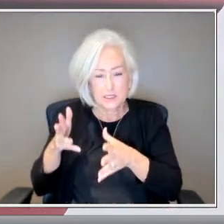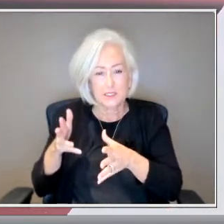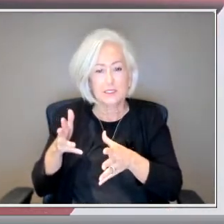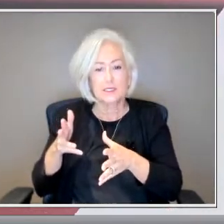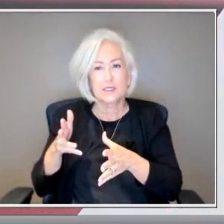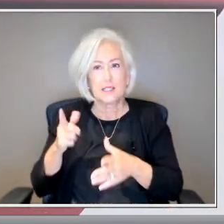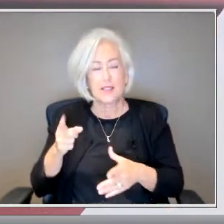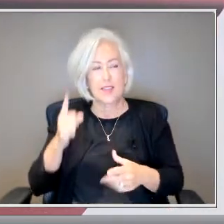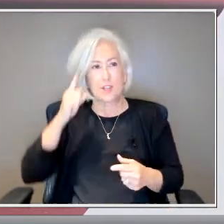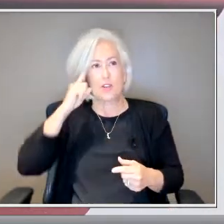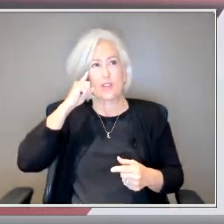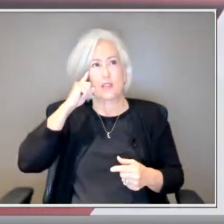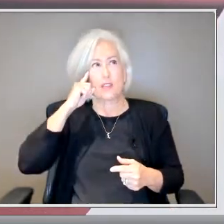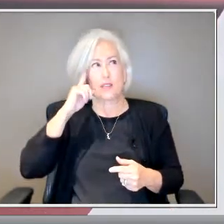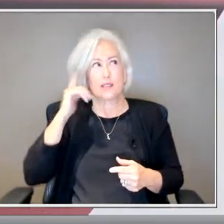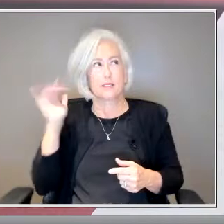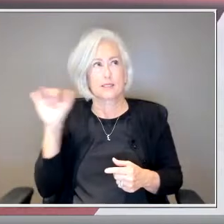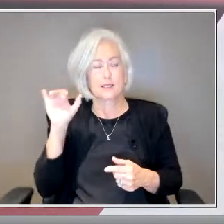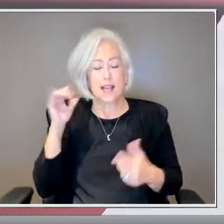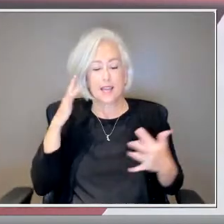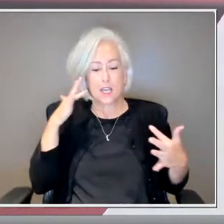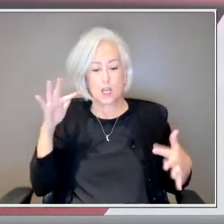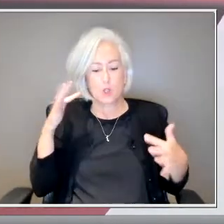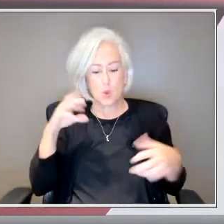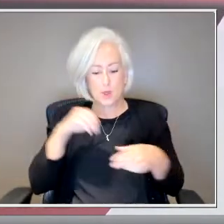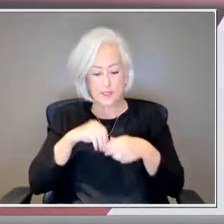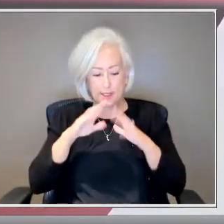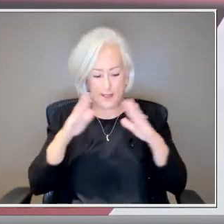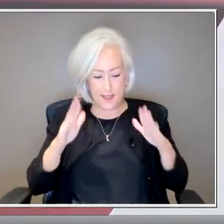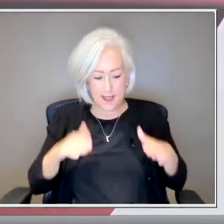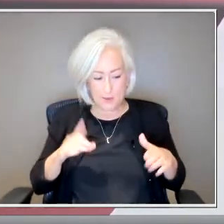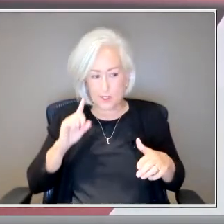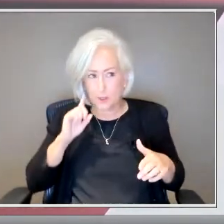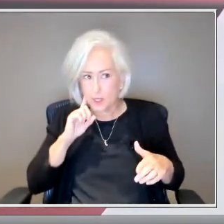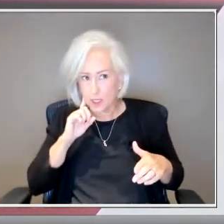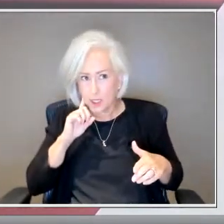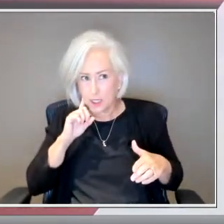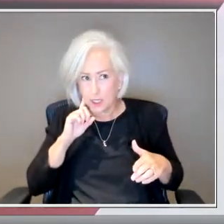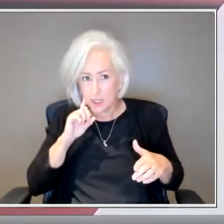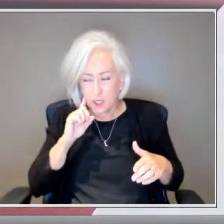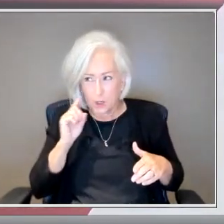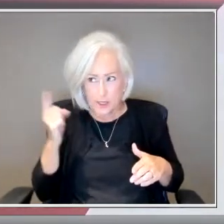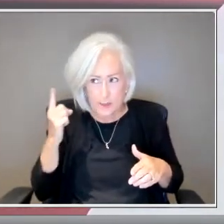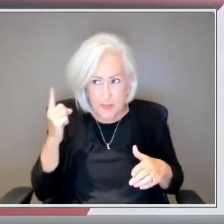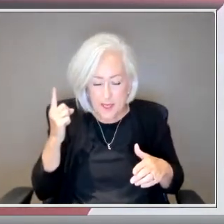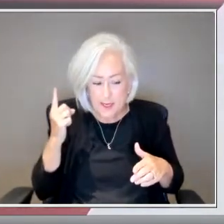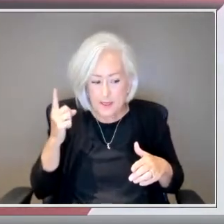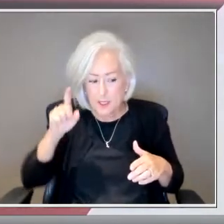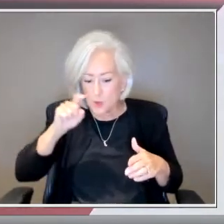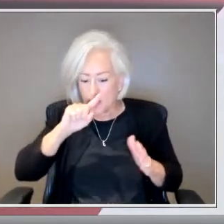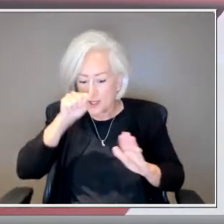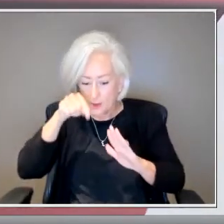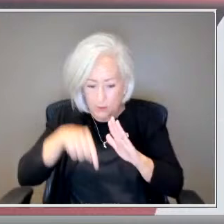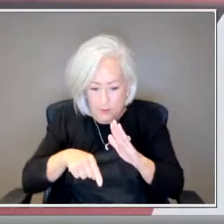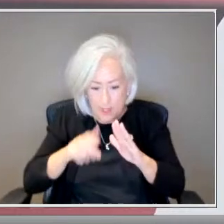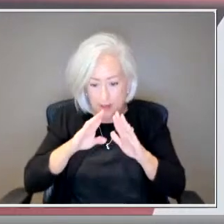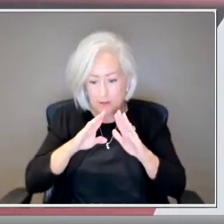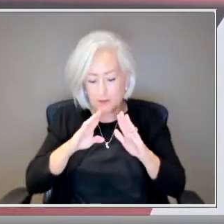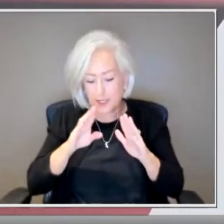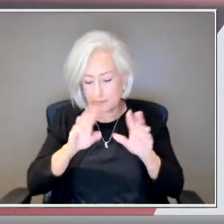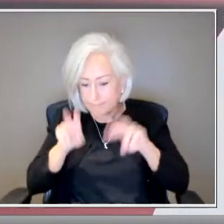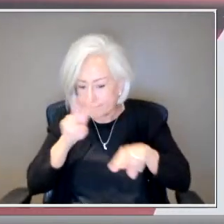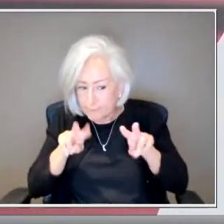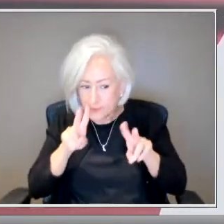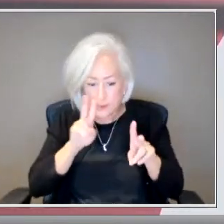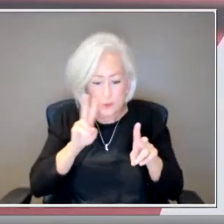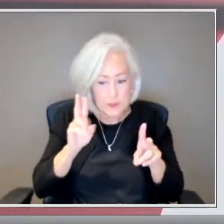noise in the house at night. You know, you hear it once and you're thinking, well, do I have to go downstairs and dig around? So So we were there, you know, there was just kind of a watchful waiting,